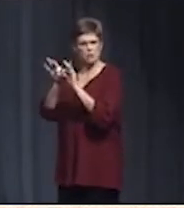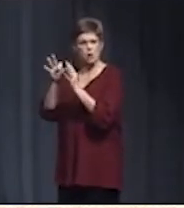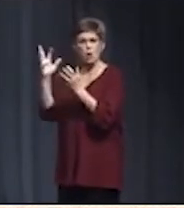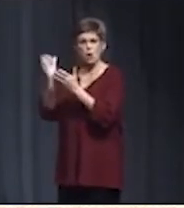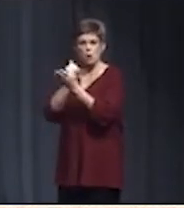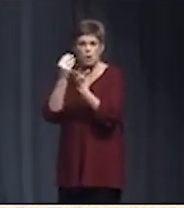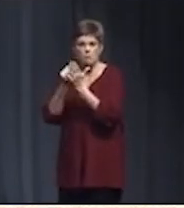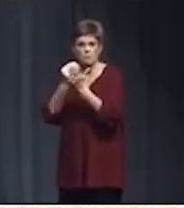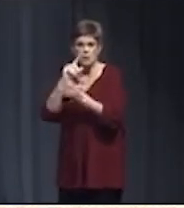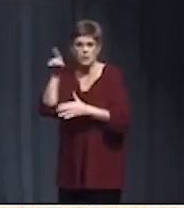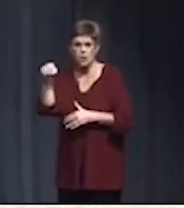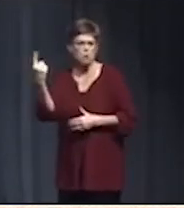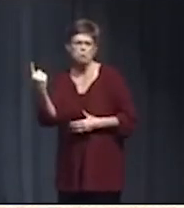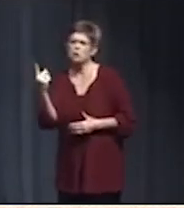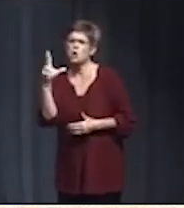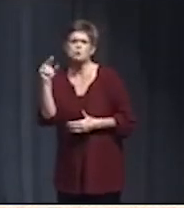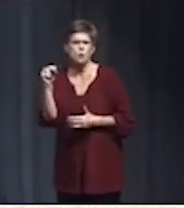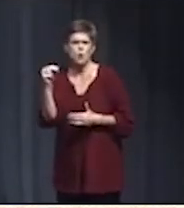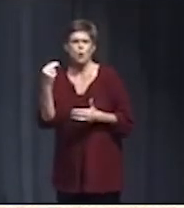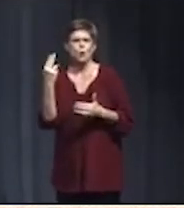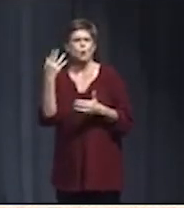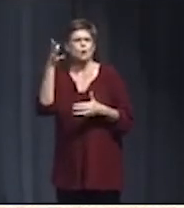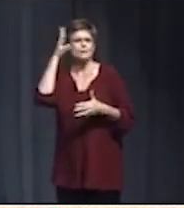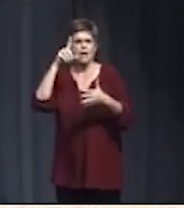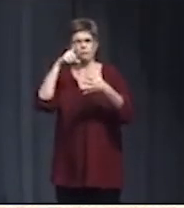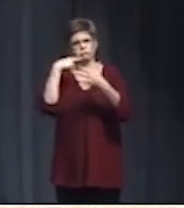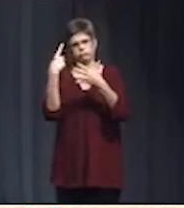of being the provider, of being the hunter.